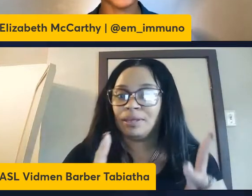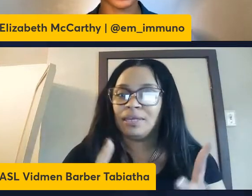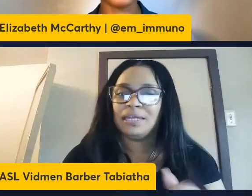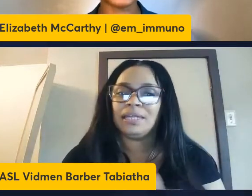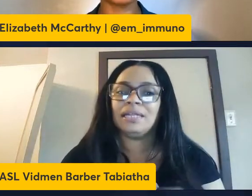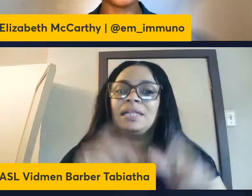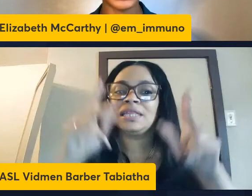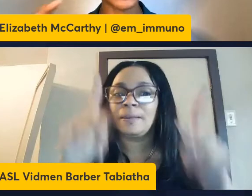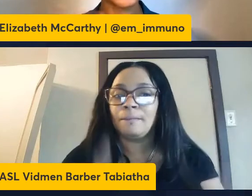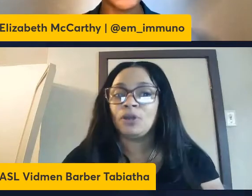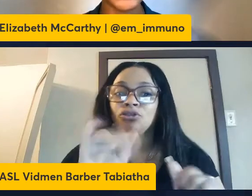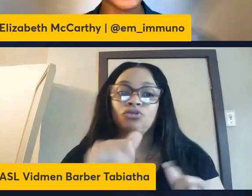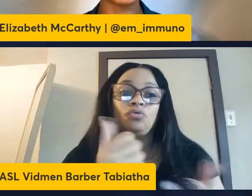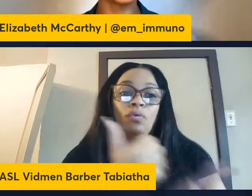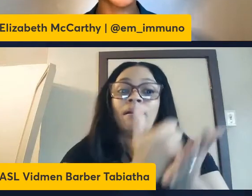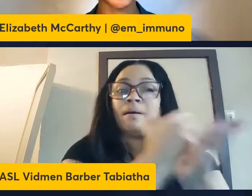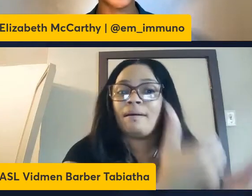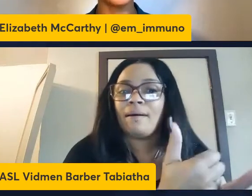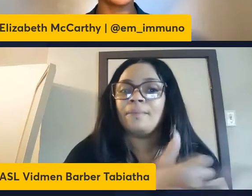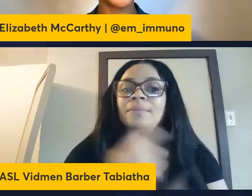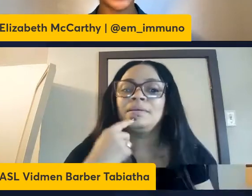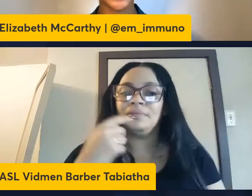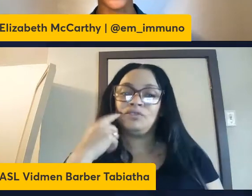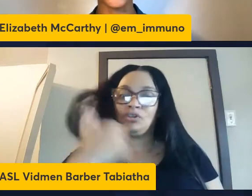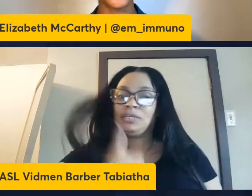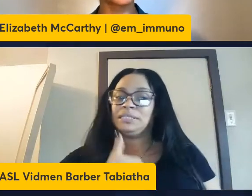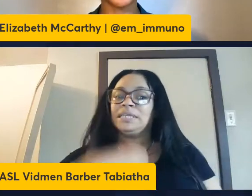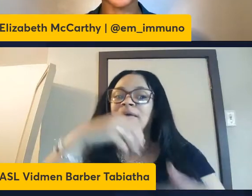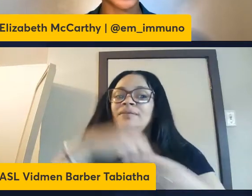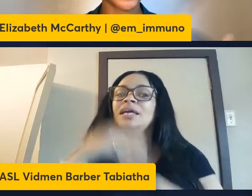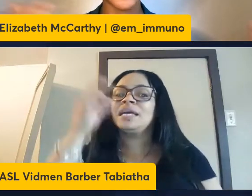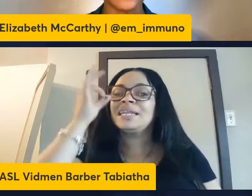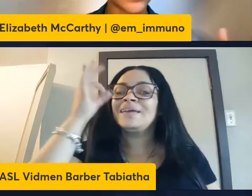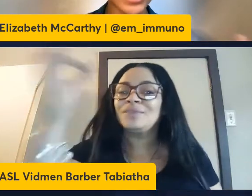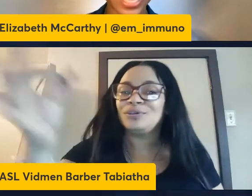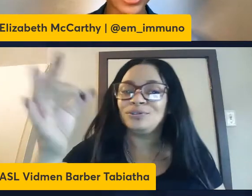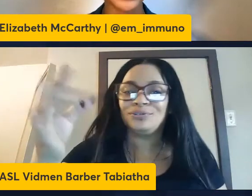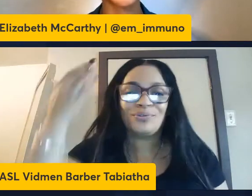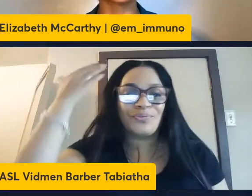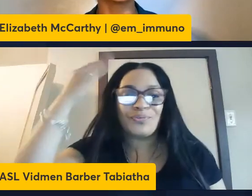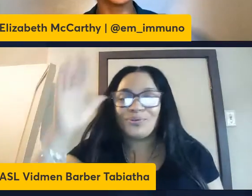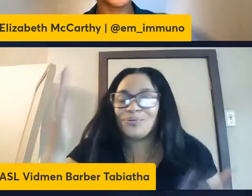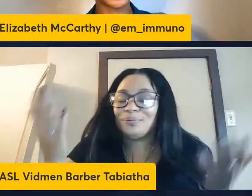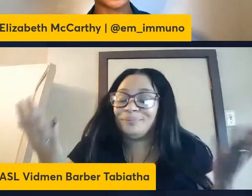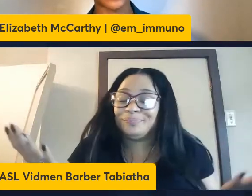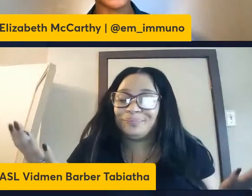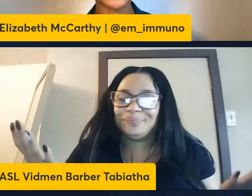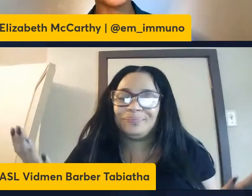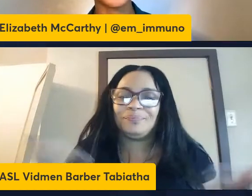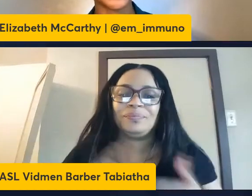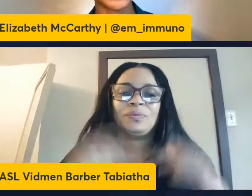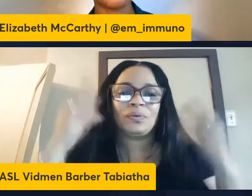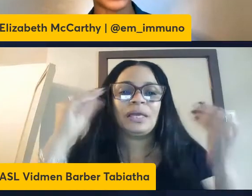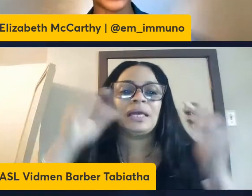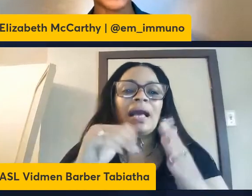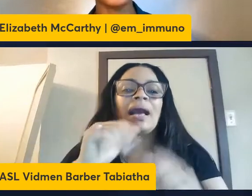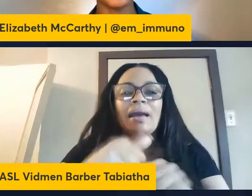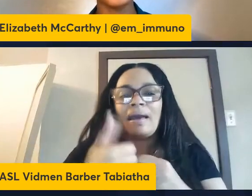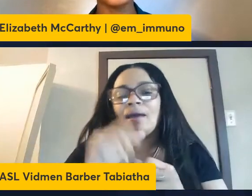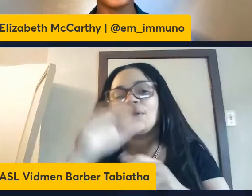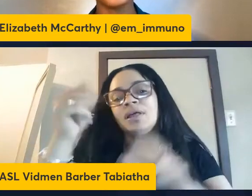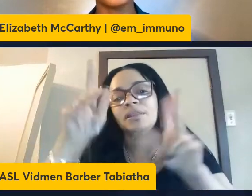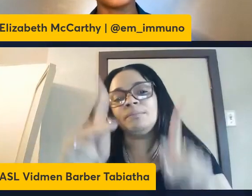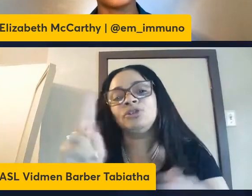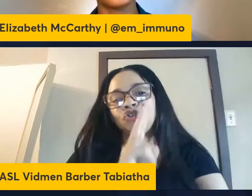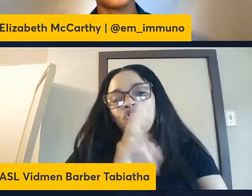the person you're commenting for is you in the future who didn't know, who's not going to know, like, what was I thinking and how was I using this back then?